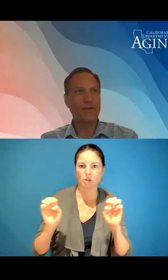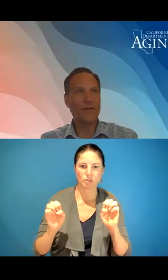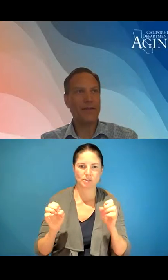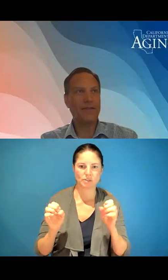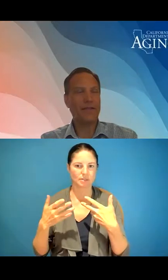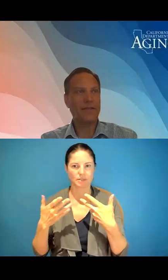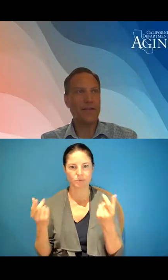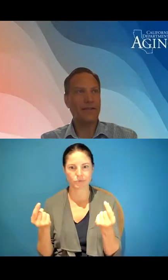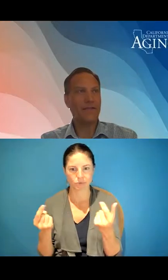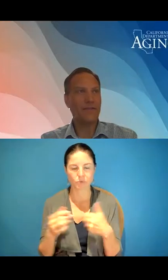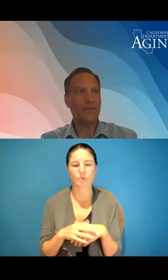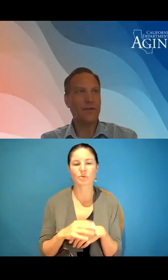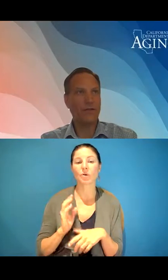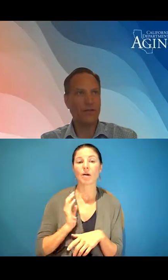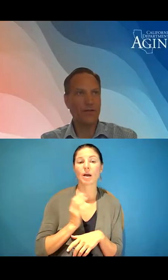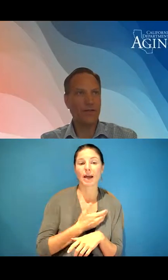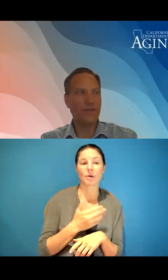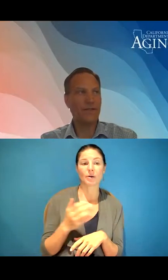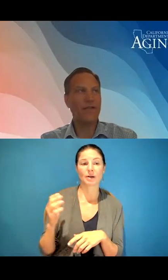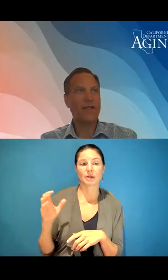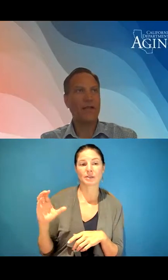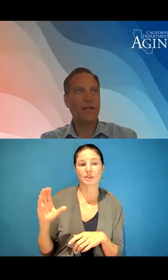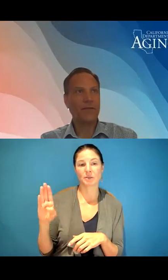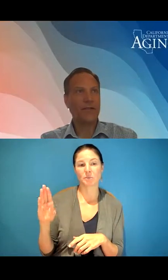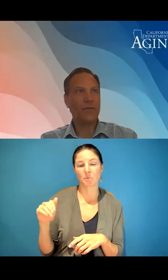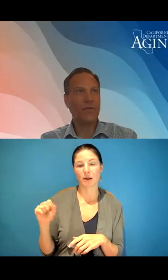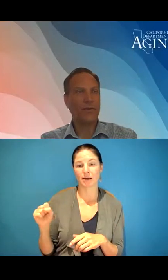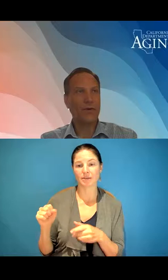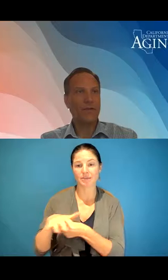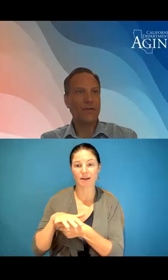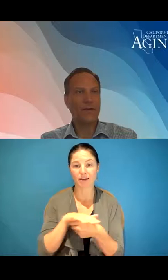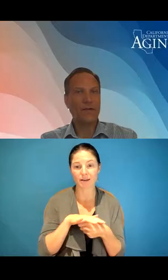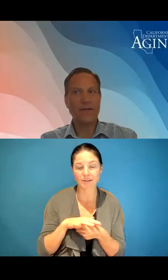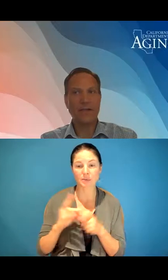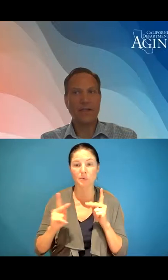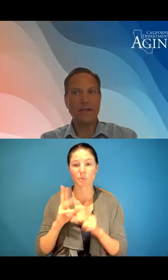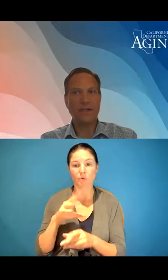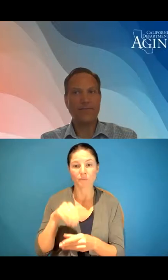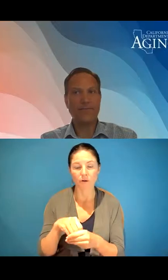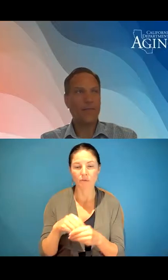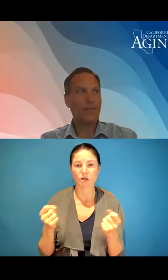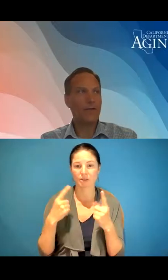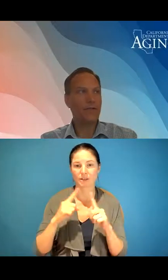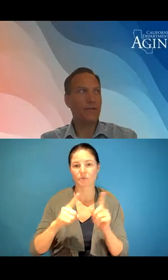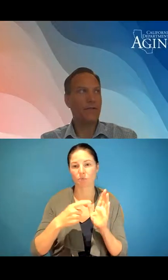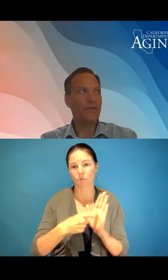of our CVAS sites, as well as their participants, understand what the requirements are in participating in those